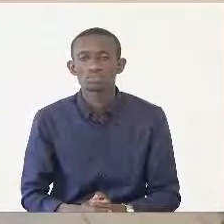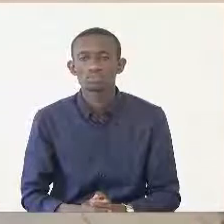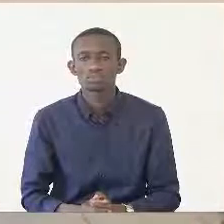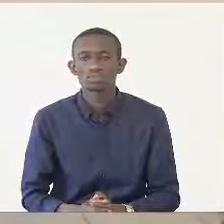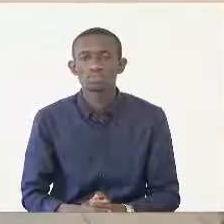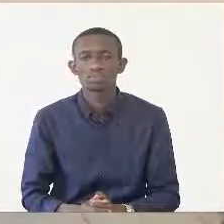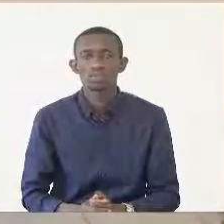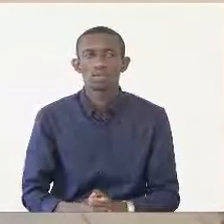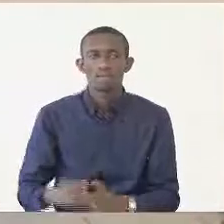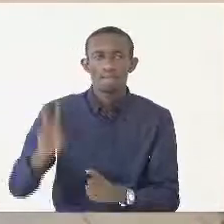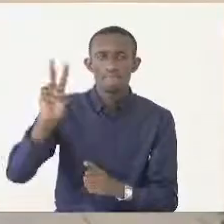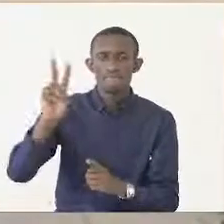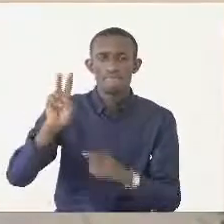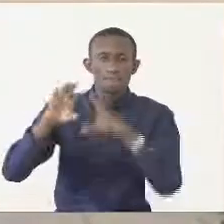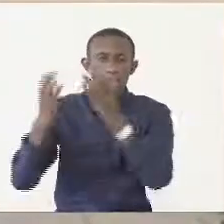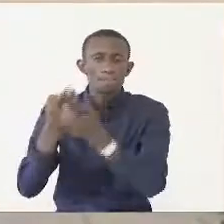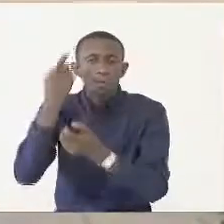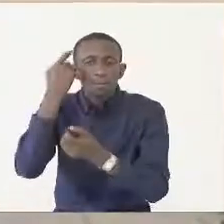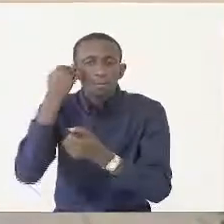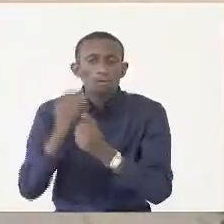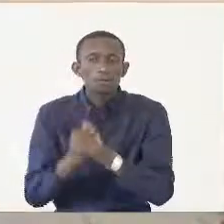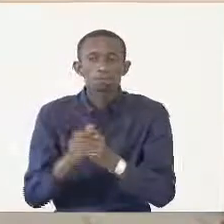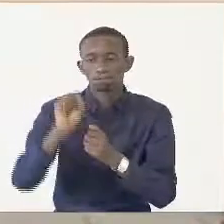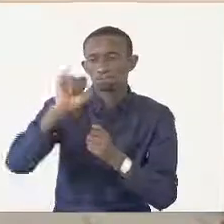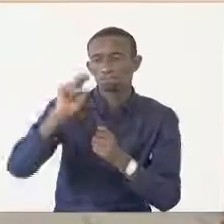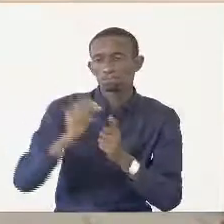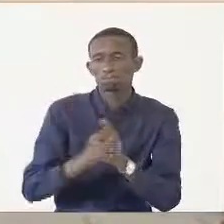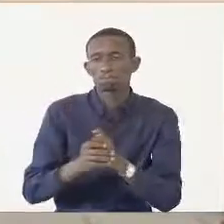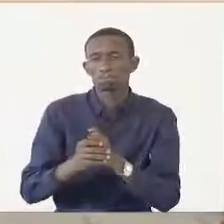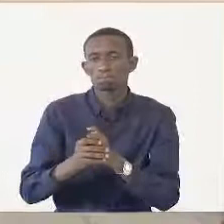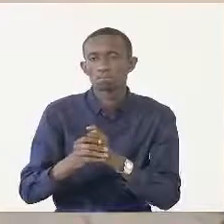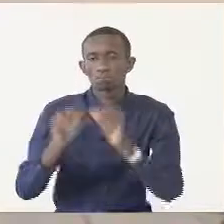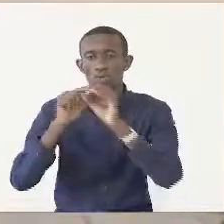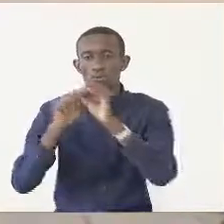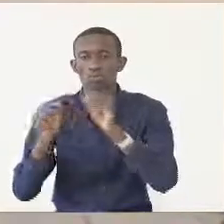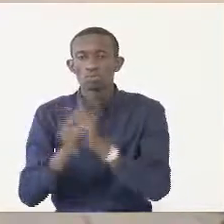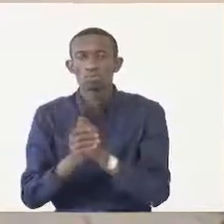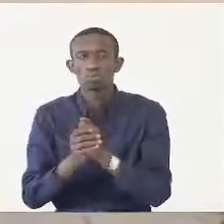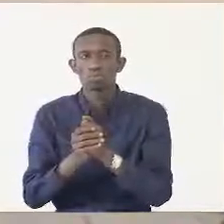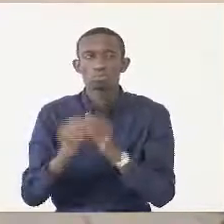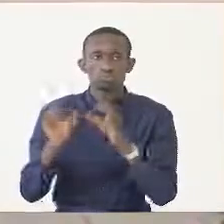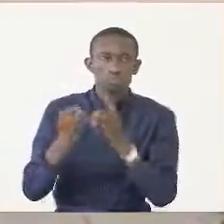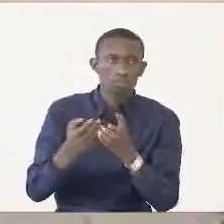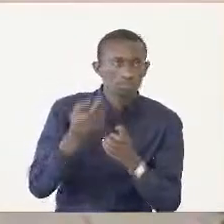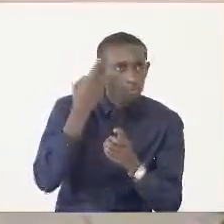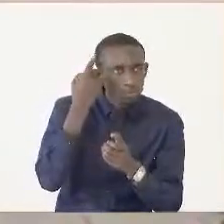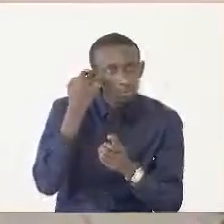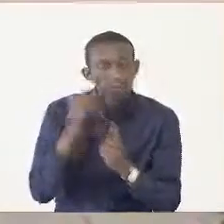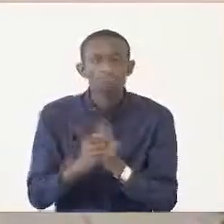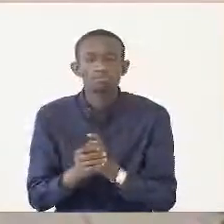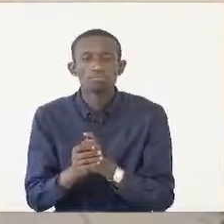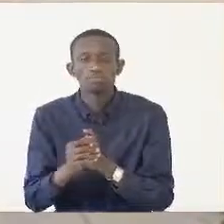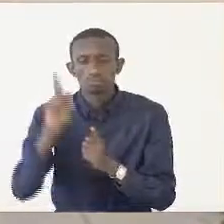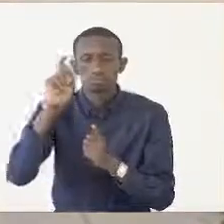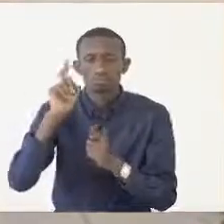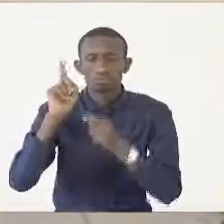white sine theta white plus what we have here, the one of black, is